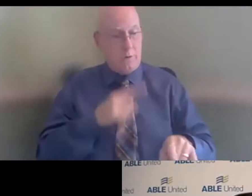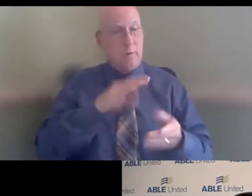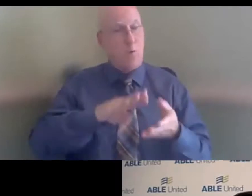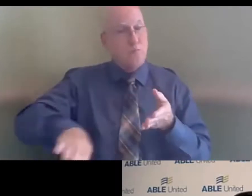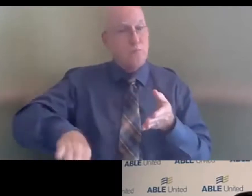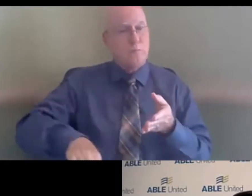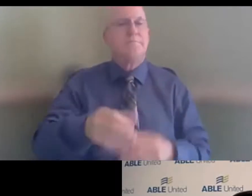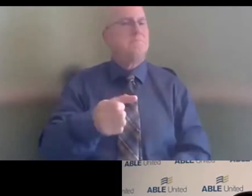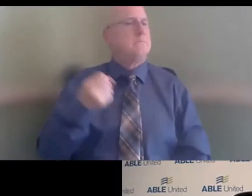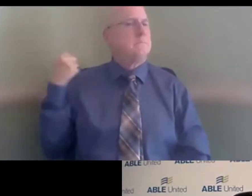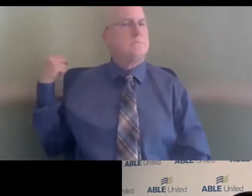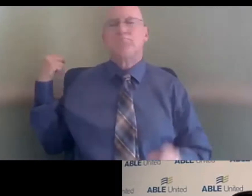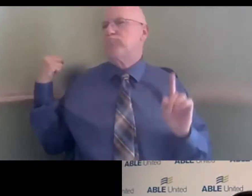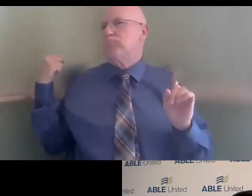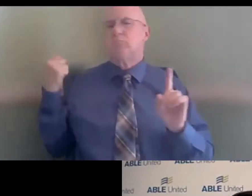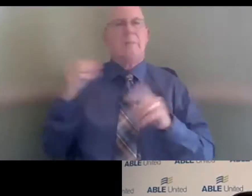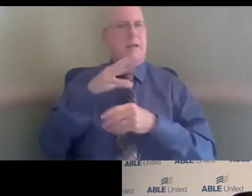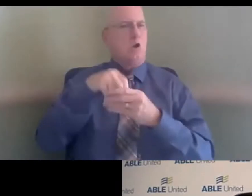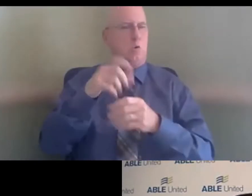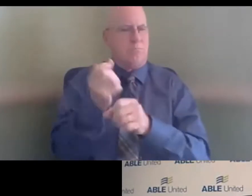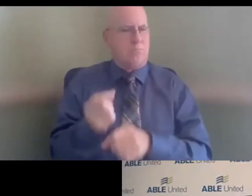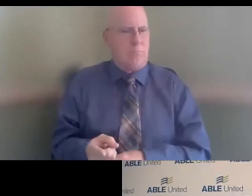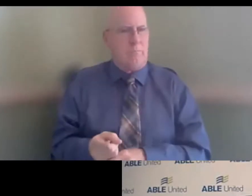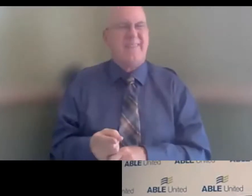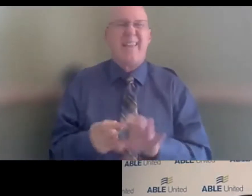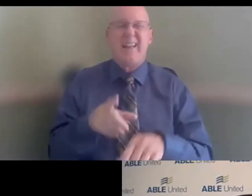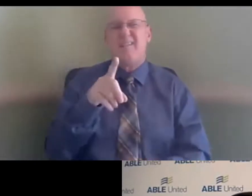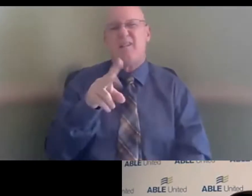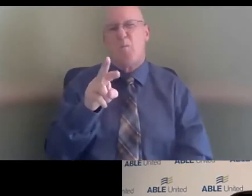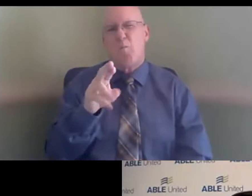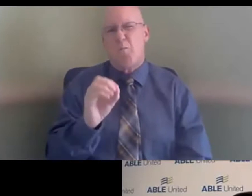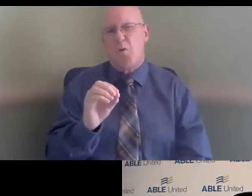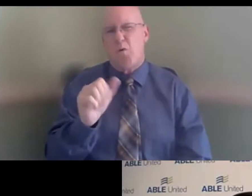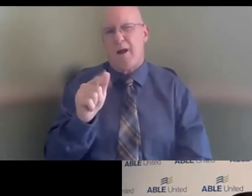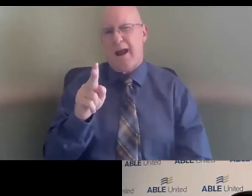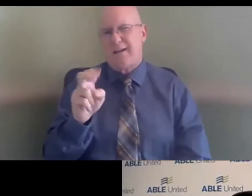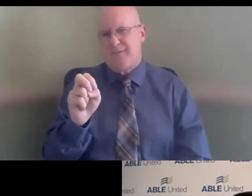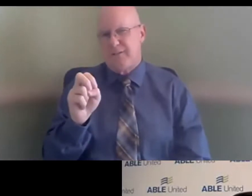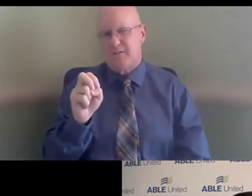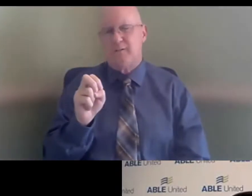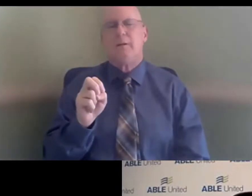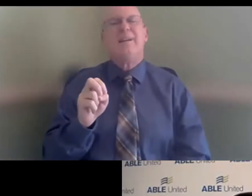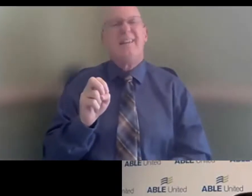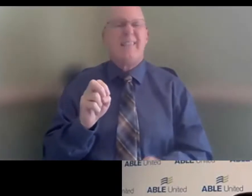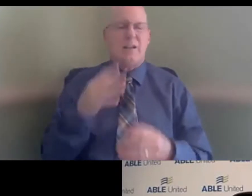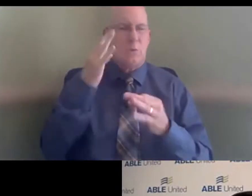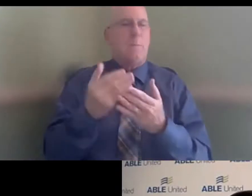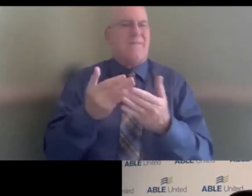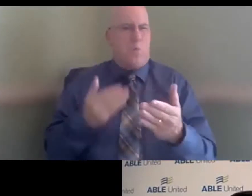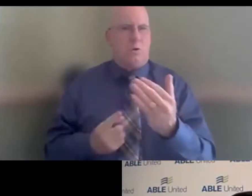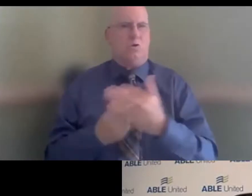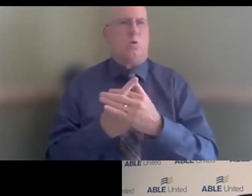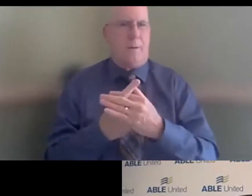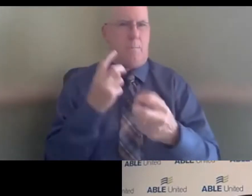out. But again, Awesome. that's normally a proactive step. It's not an either or unless the court has made some sort of, statement about